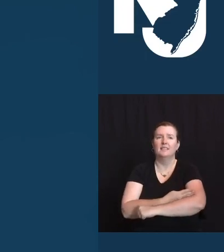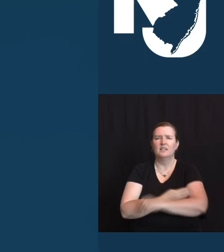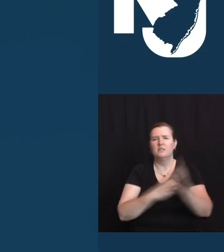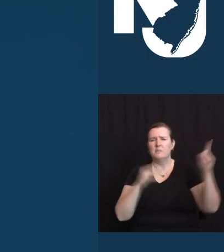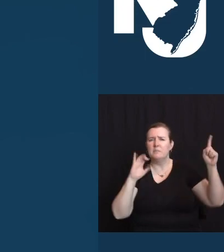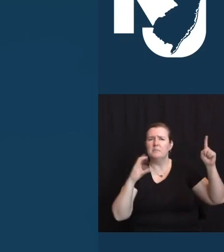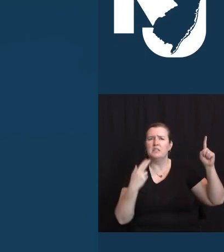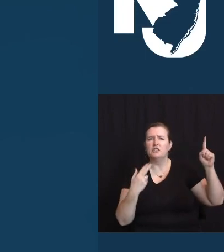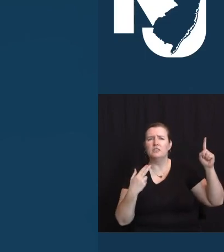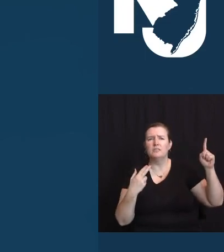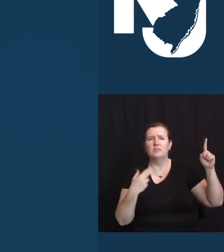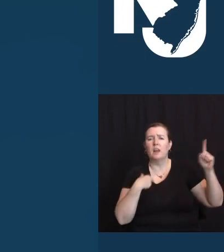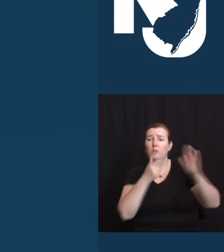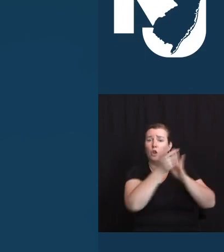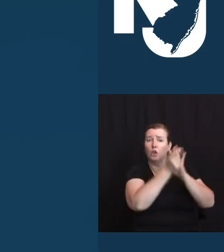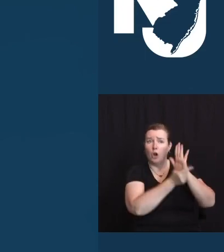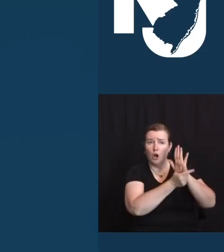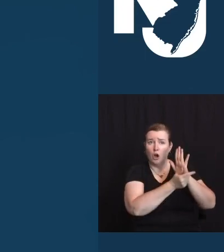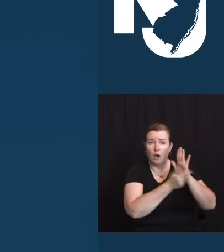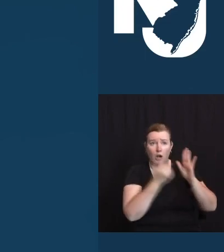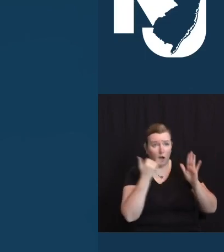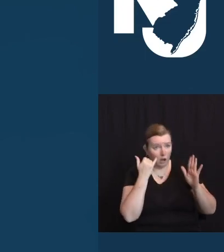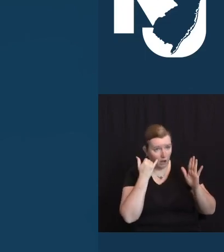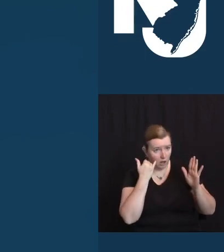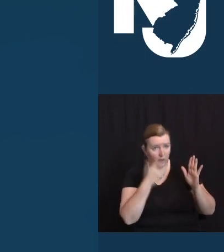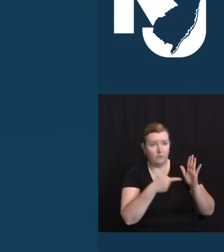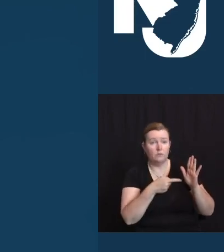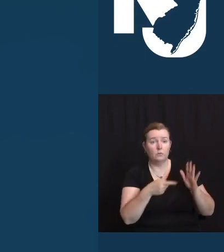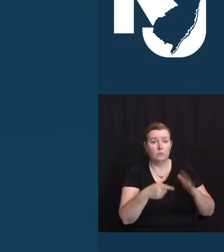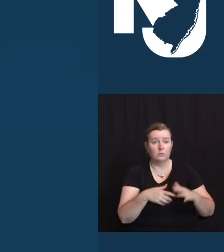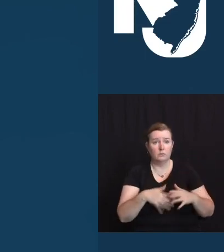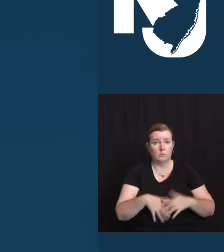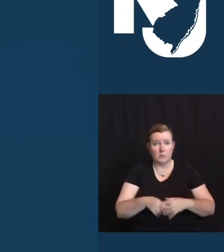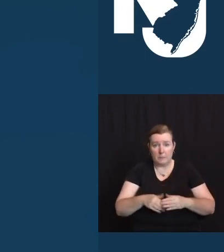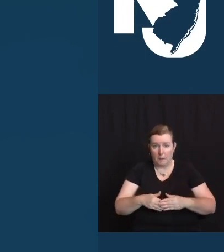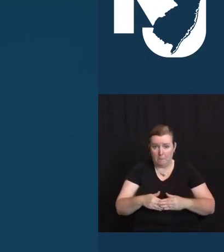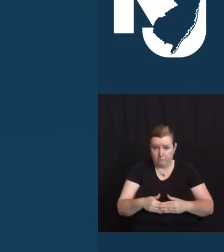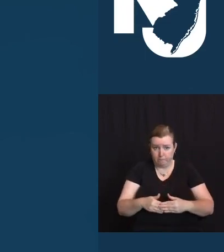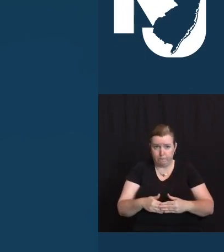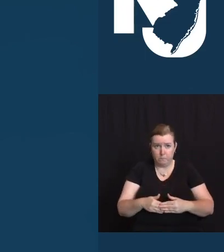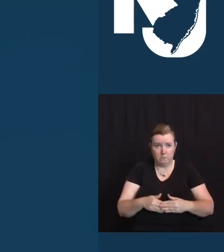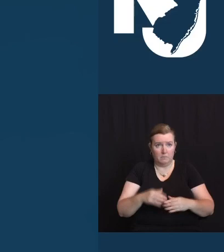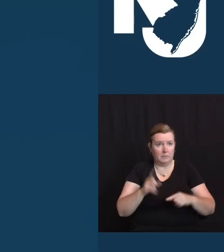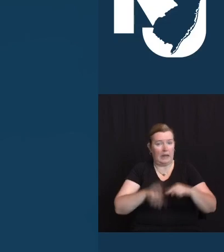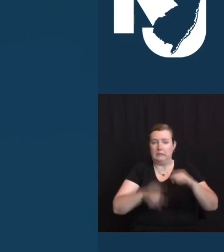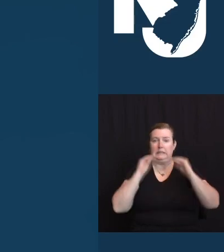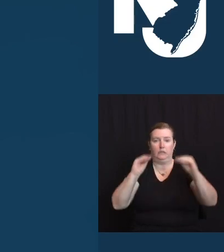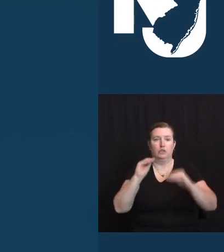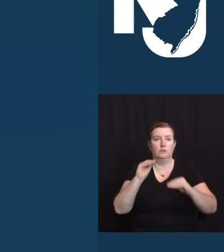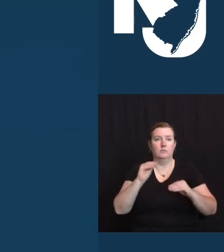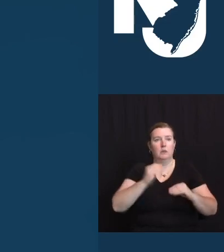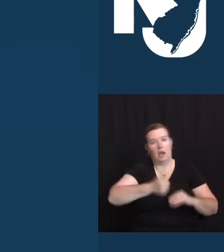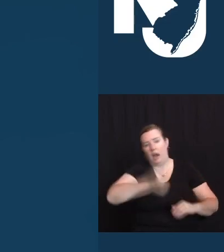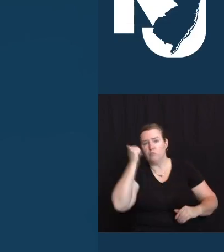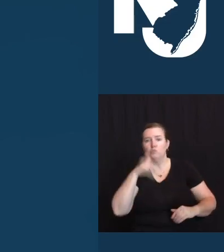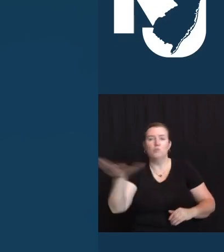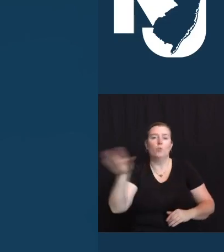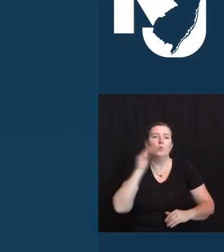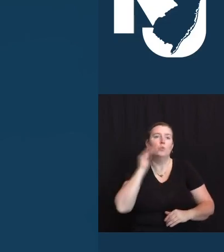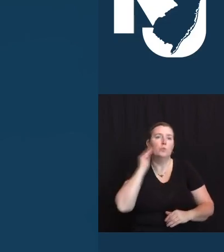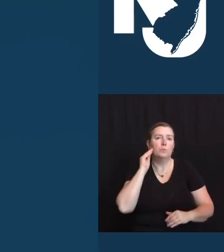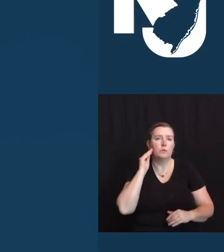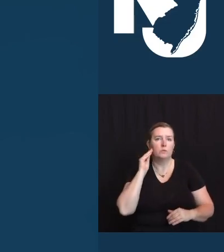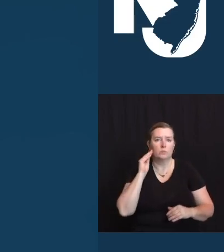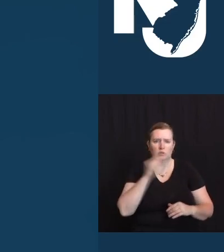were showing a bump, you could no longer teach. She challenged that law. It was overturned, and her victory remains